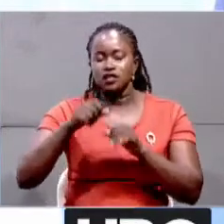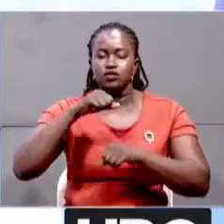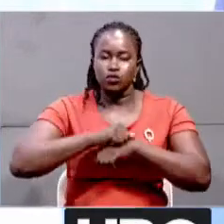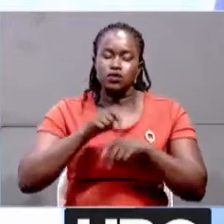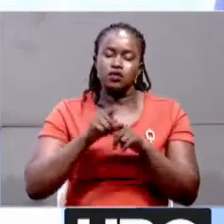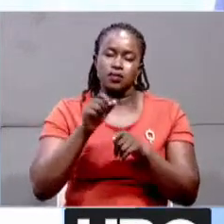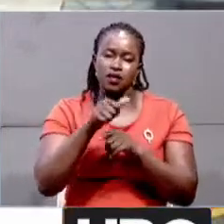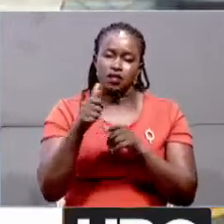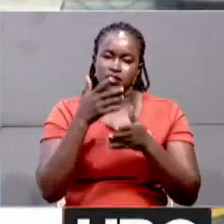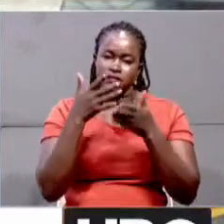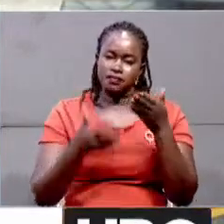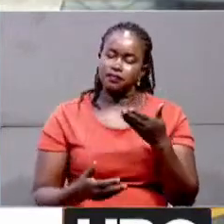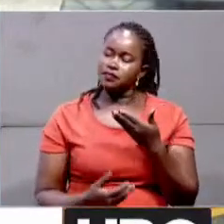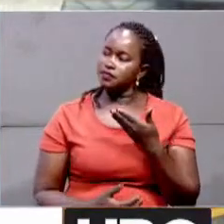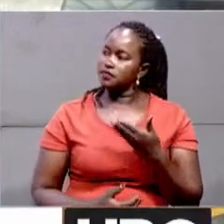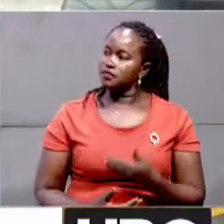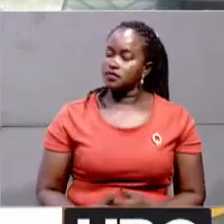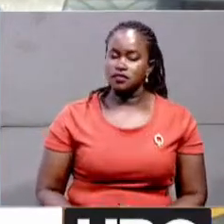Nawonga reports.